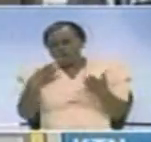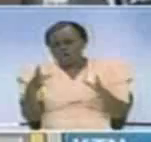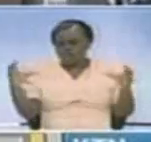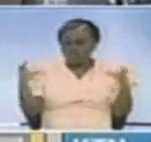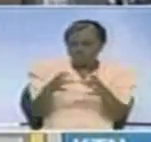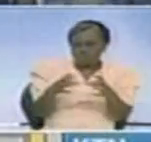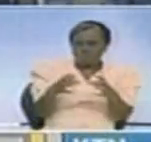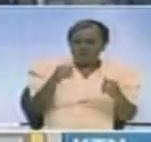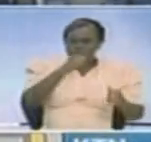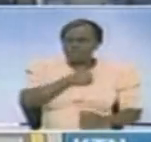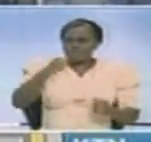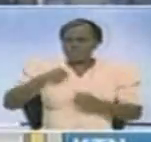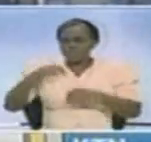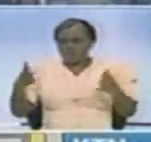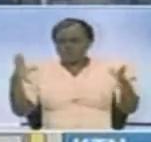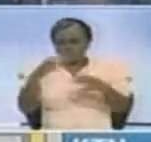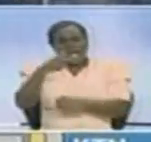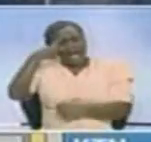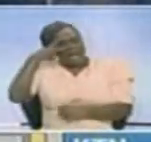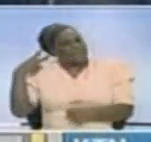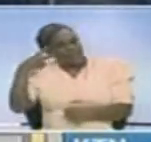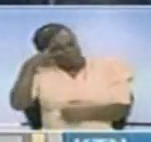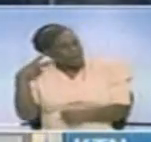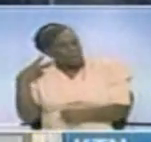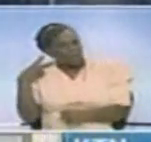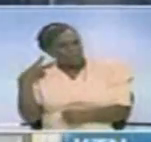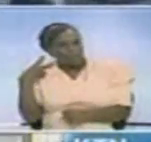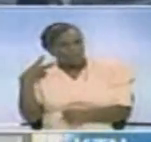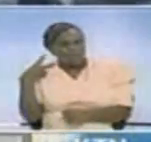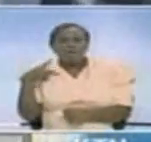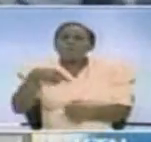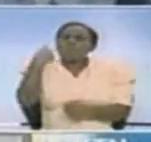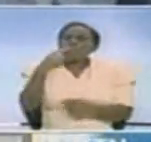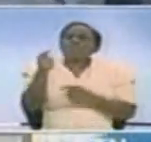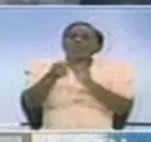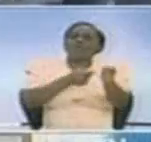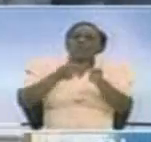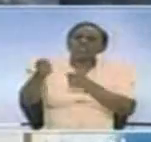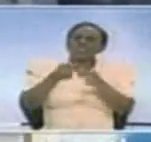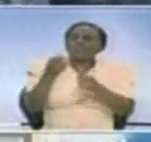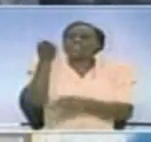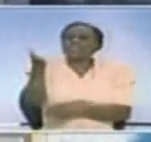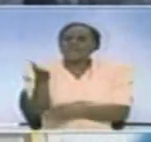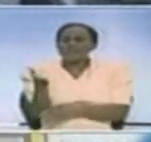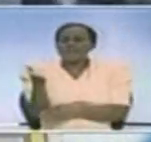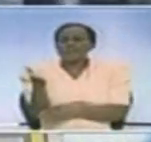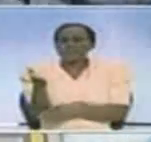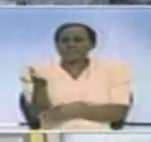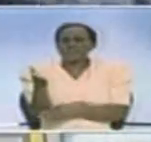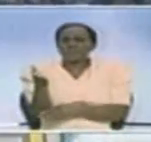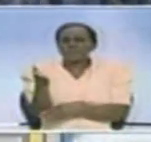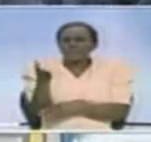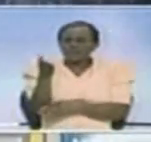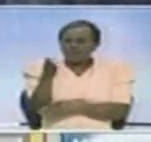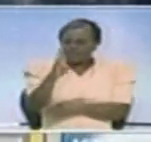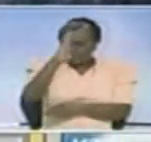military or is it a militia? Is it al-Shabaab? In essence, who controls the area when the sun goes down? And based on